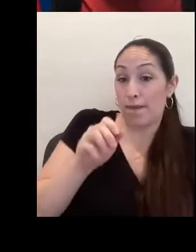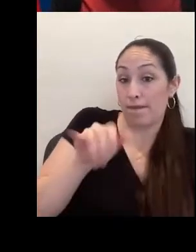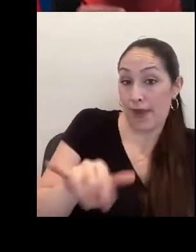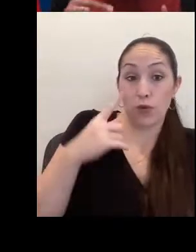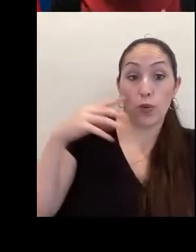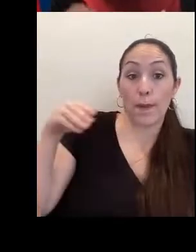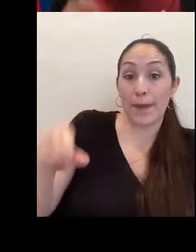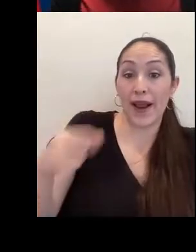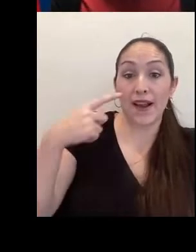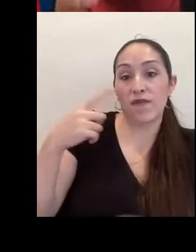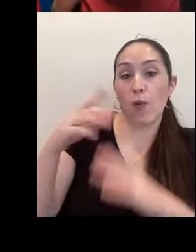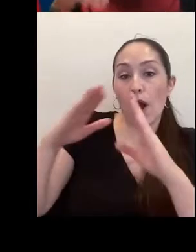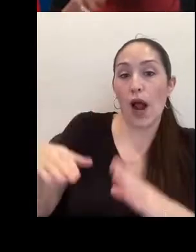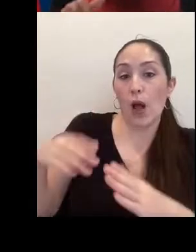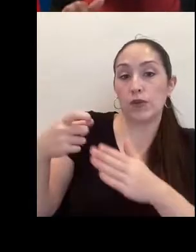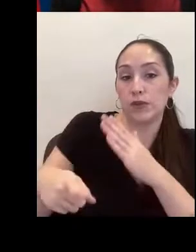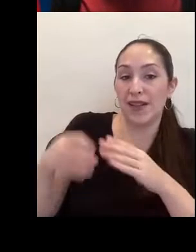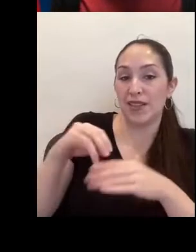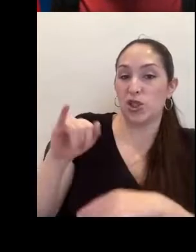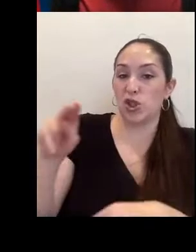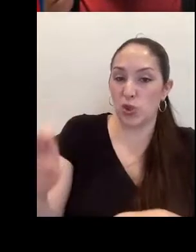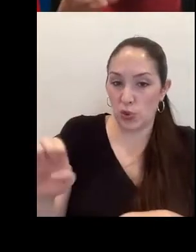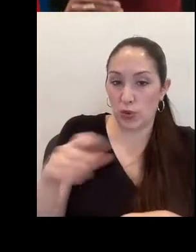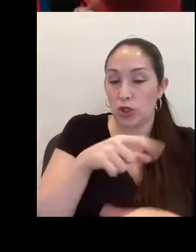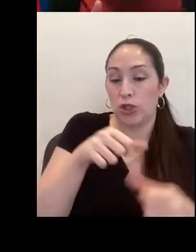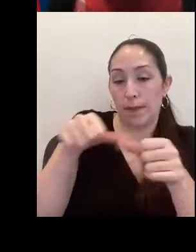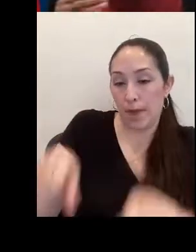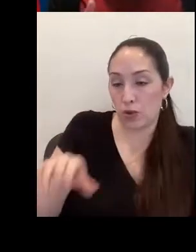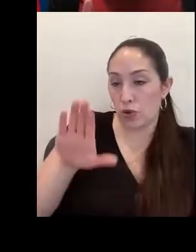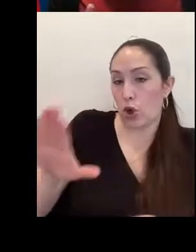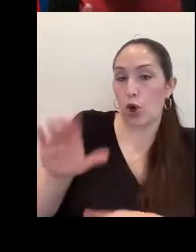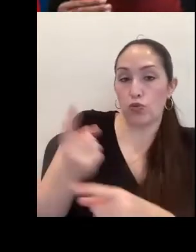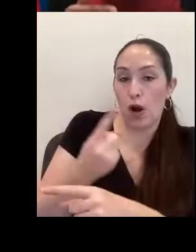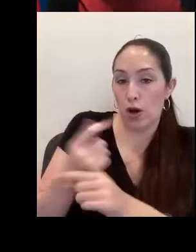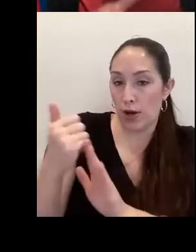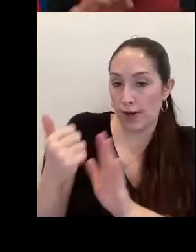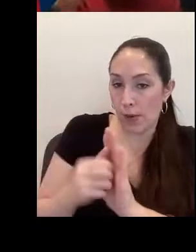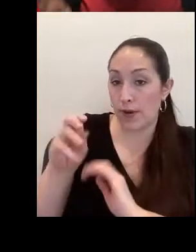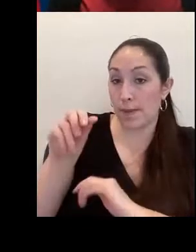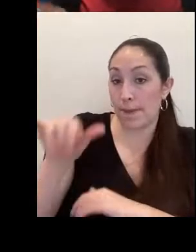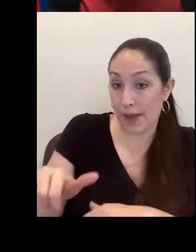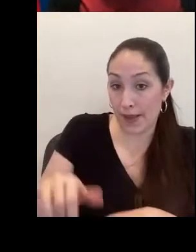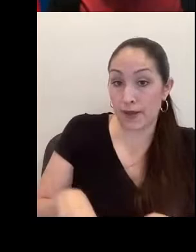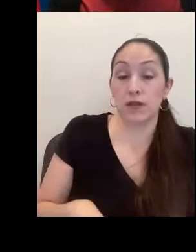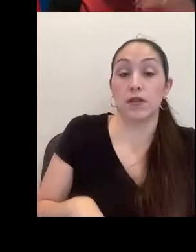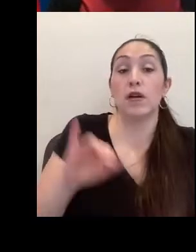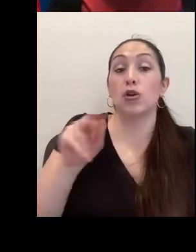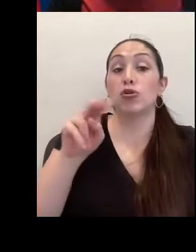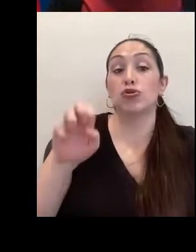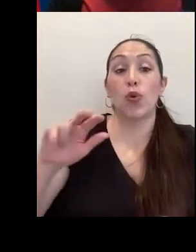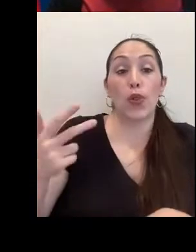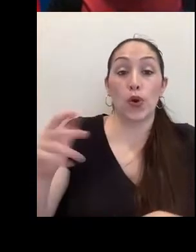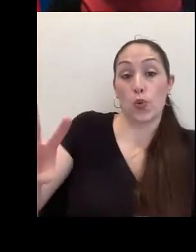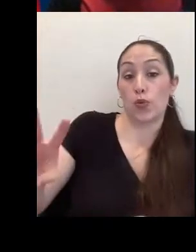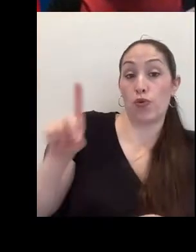She deposits the money into her checking account in May, withdraws the $500 in cash on June the 3rd, and pays